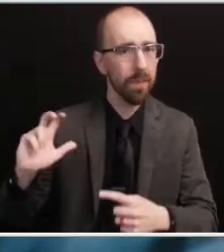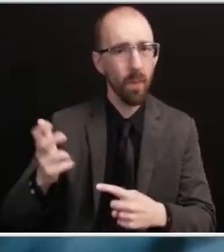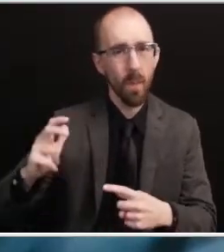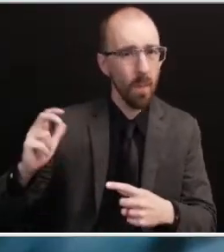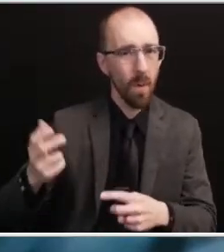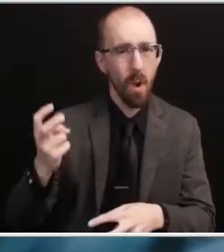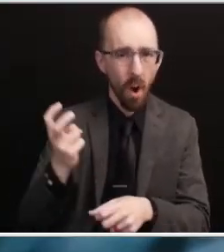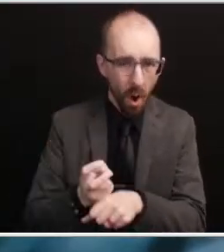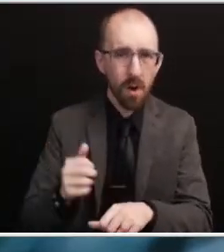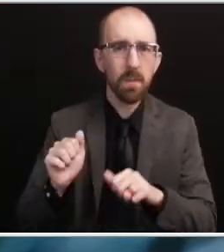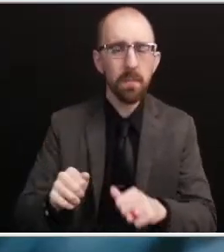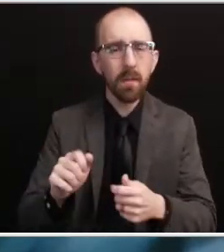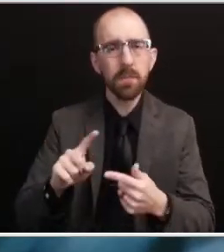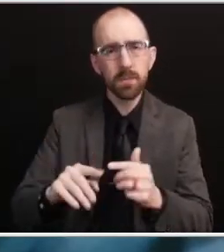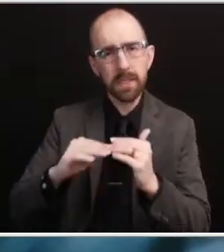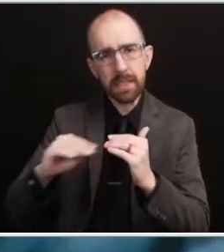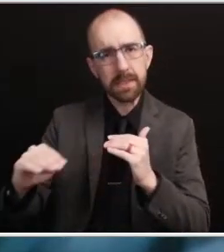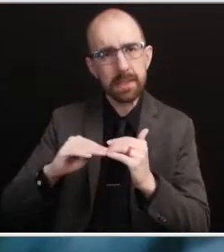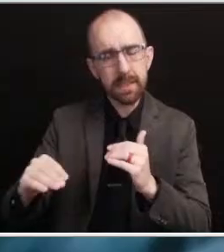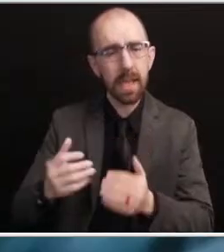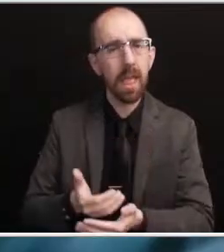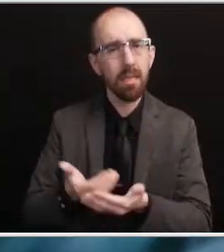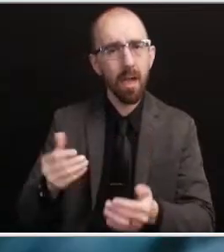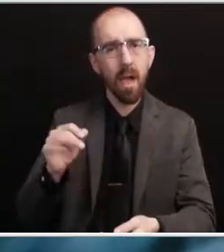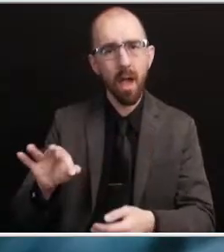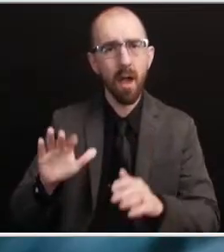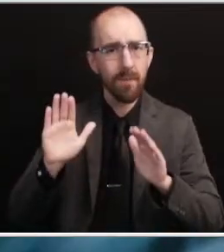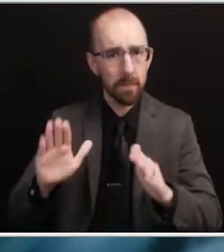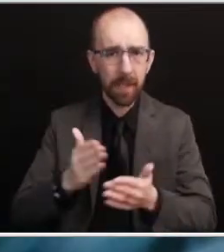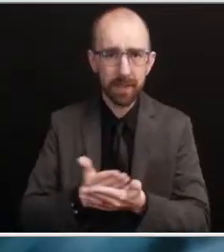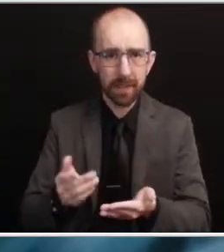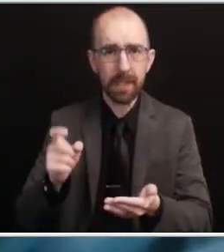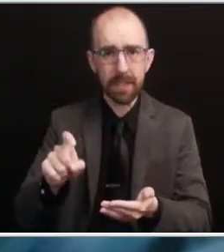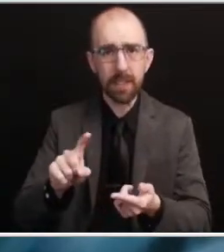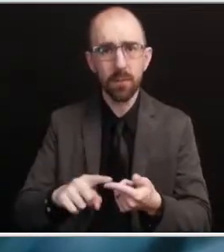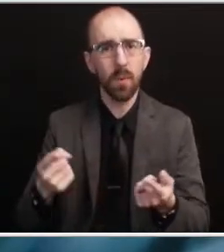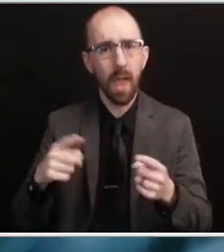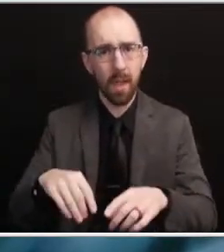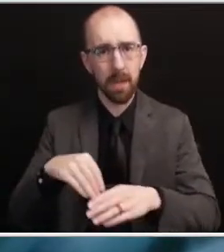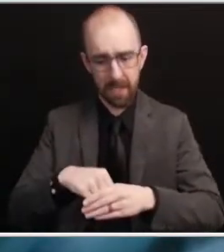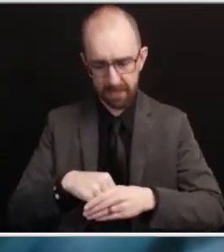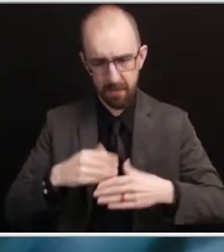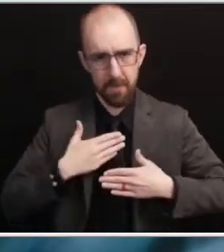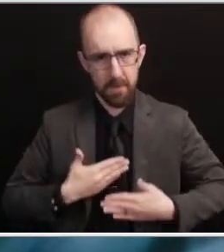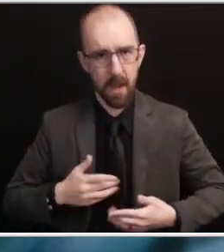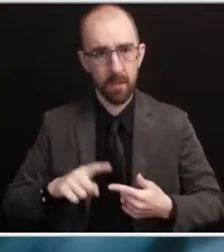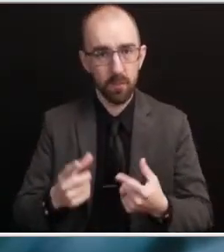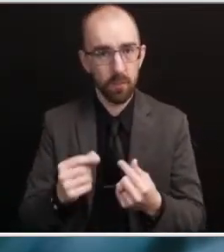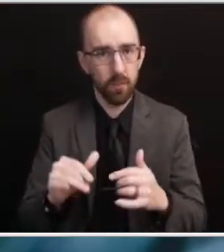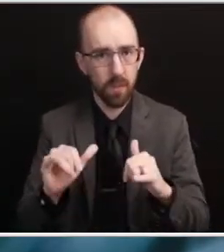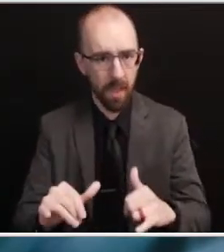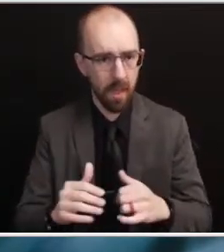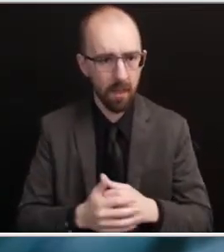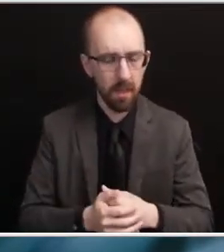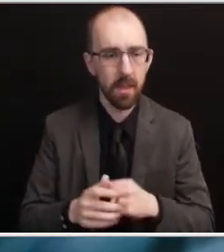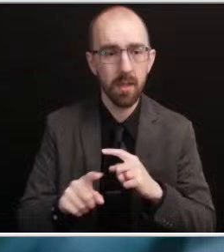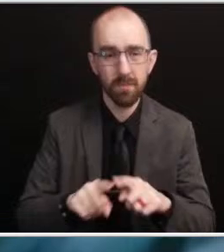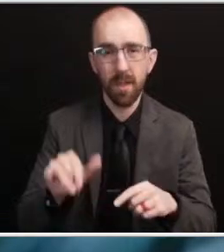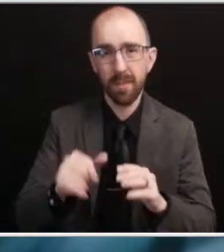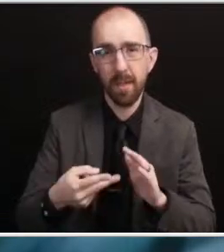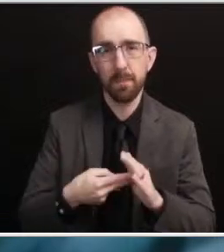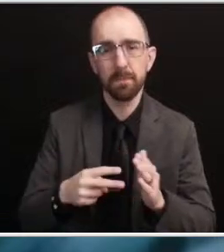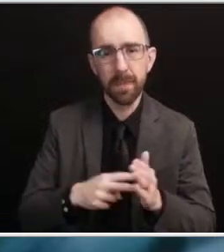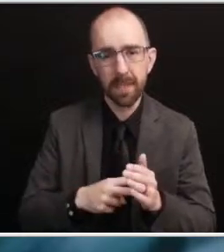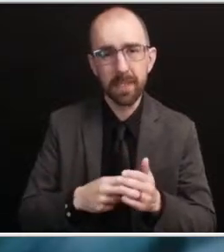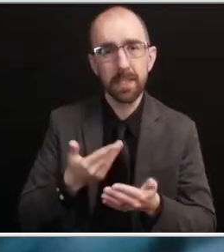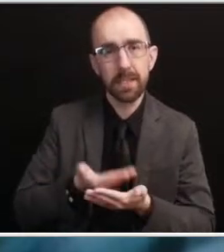as consistent as we can. A lot of amazing things need to happen in the body to be able to do that. But that means that the